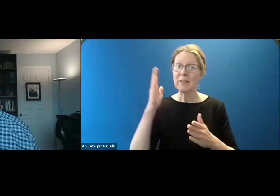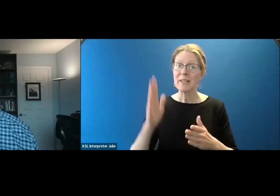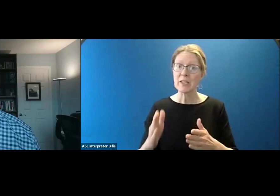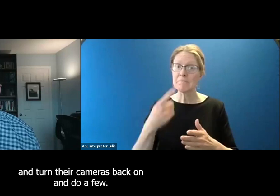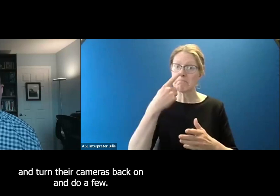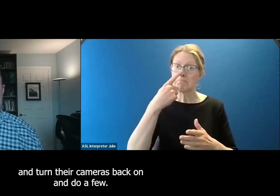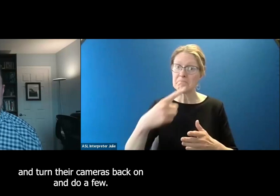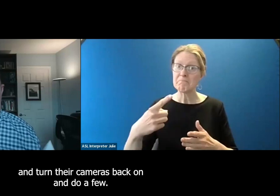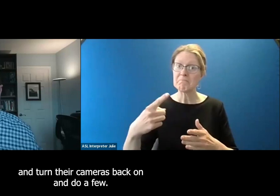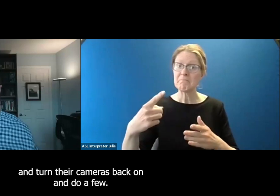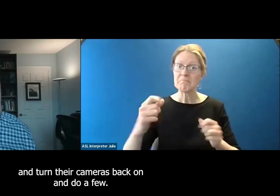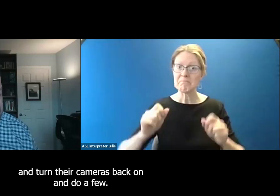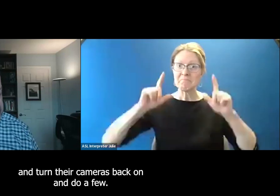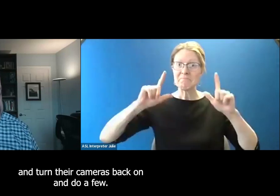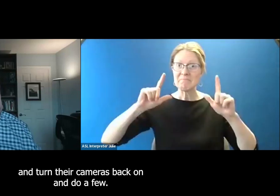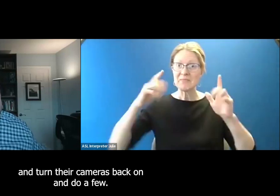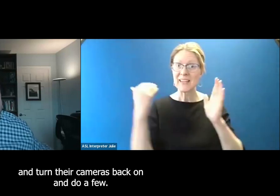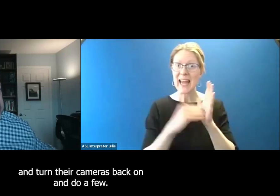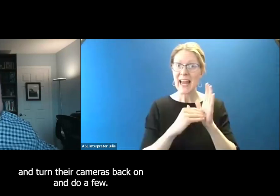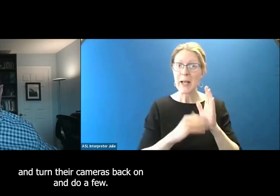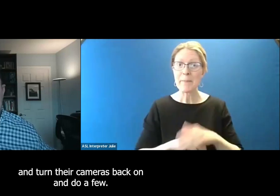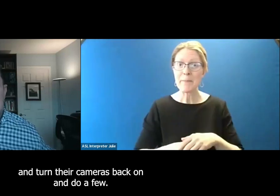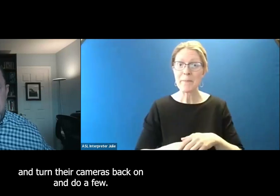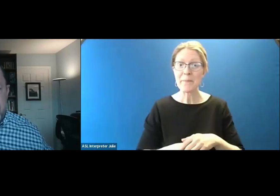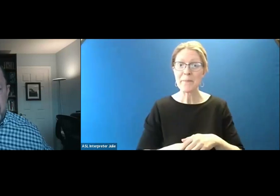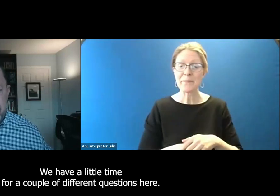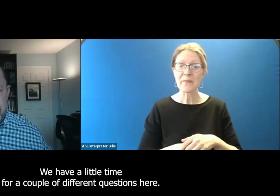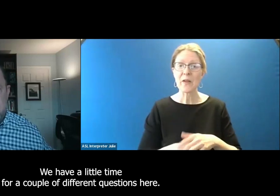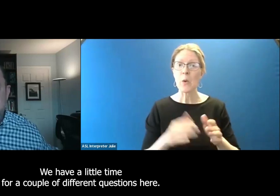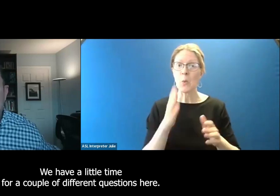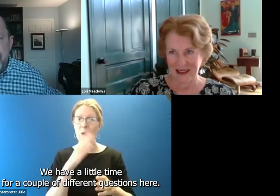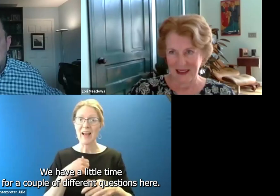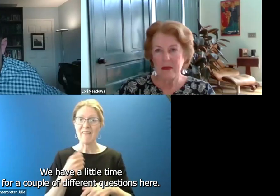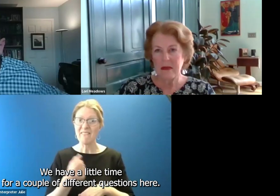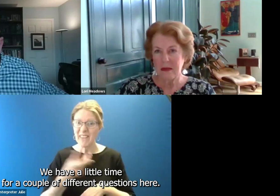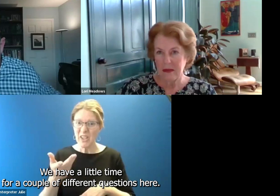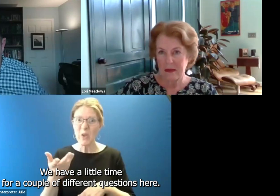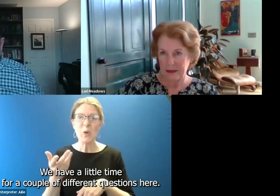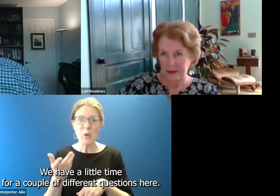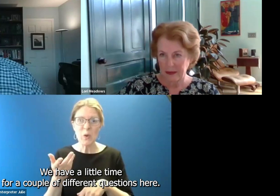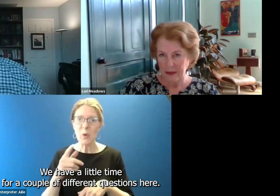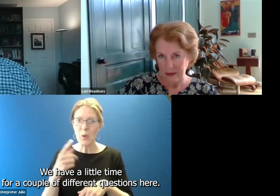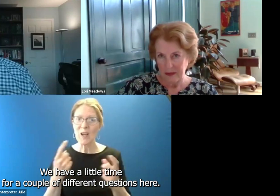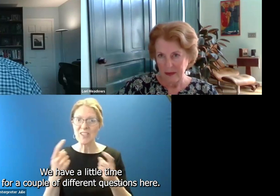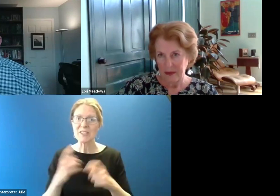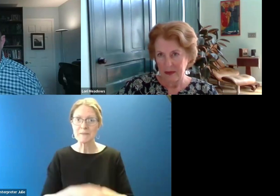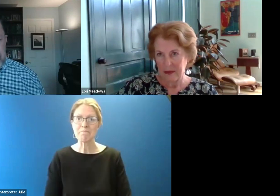up and turn their cameras back on and do a few, we have a little time for a couple of different questions here.